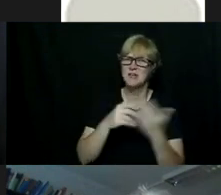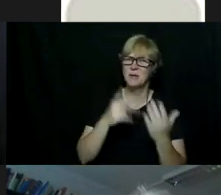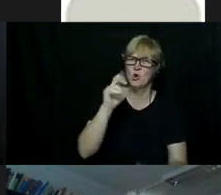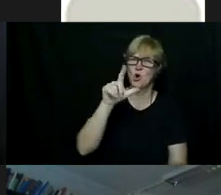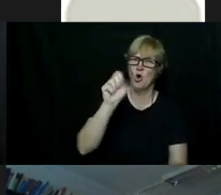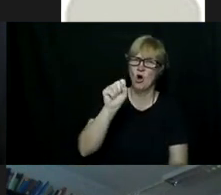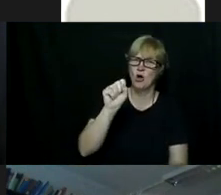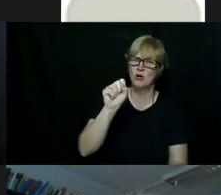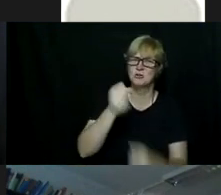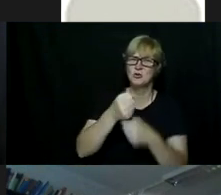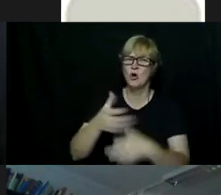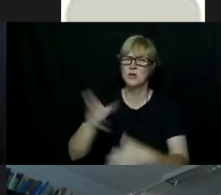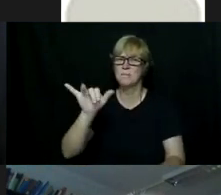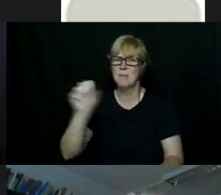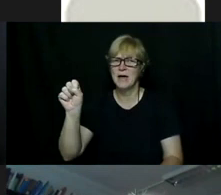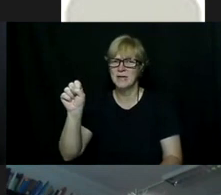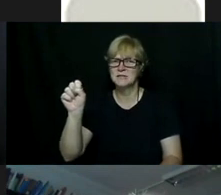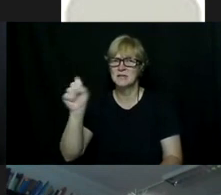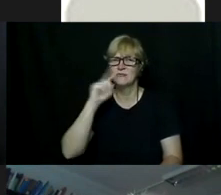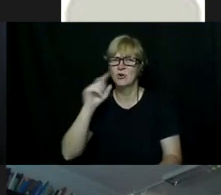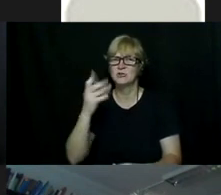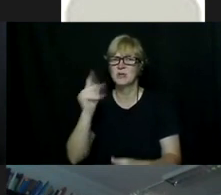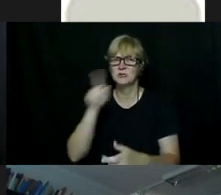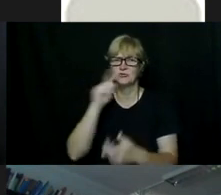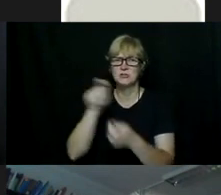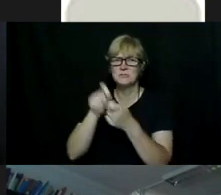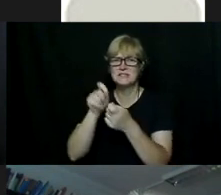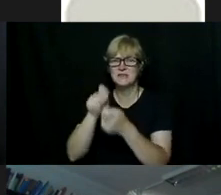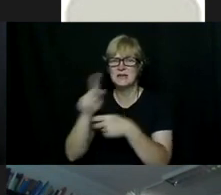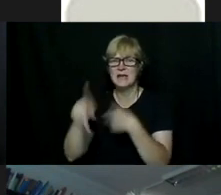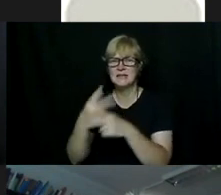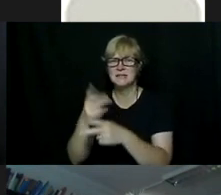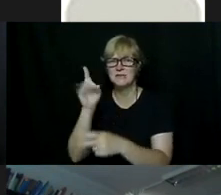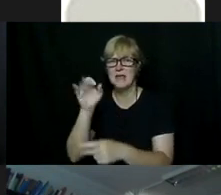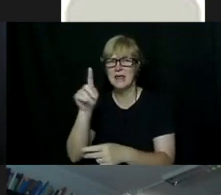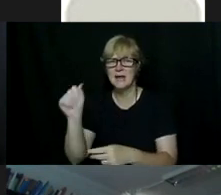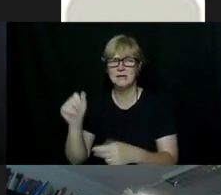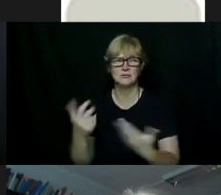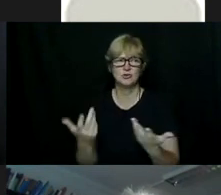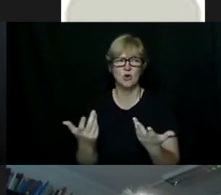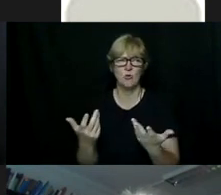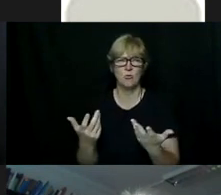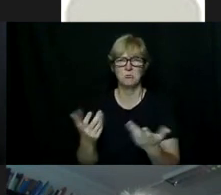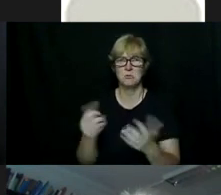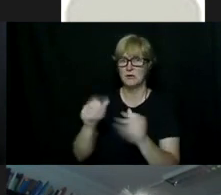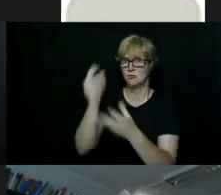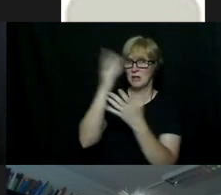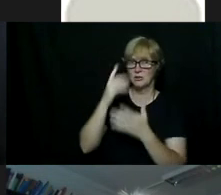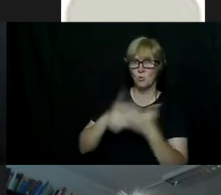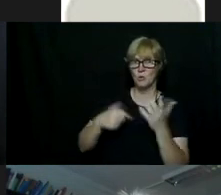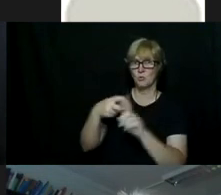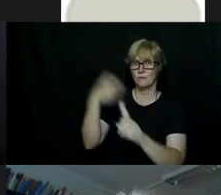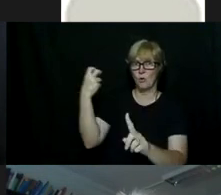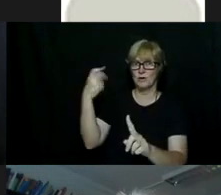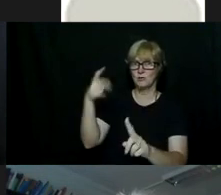to certain kinds of data. So apparently, you could illustrate what we should not do. Do you have an